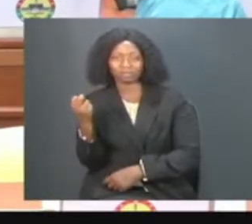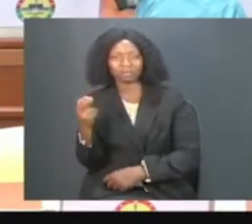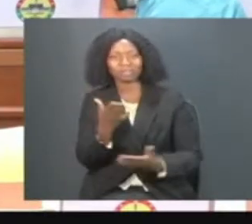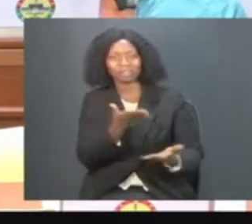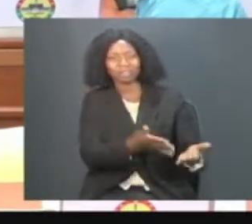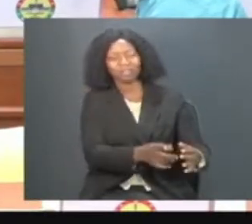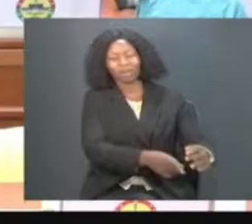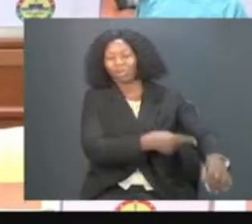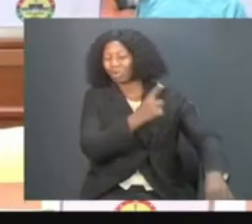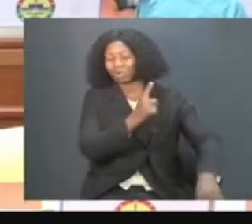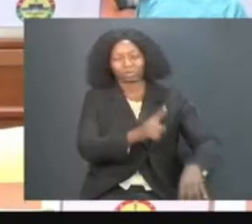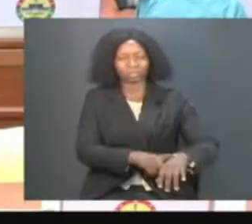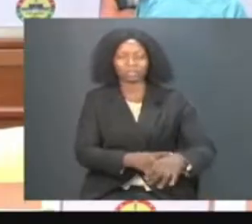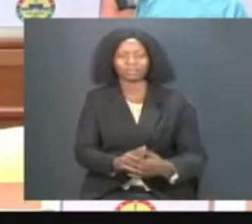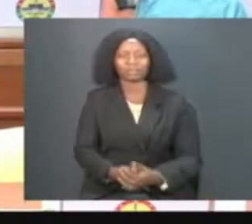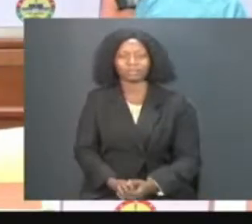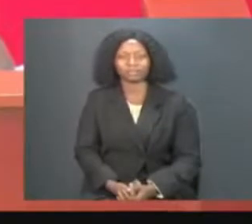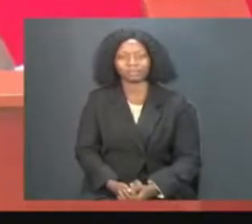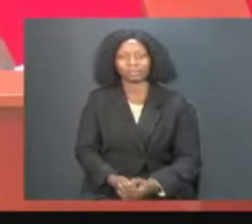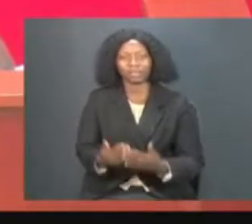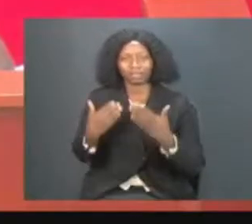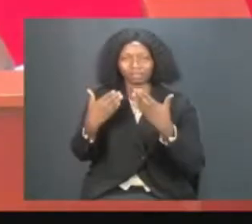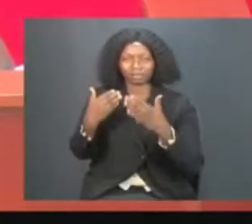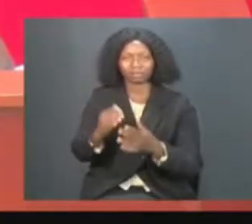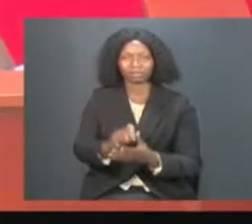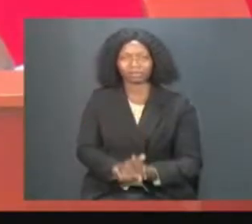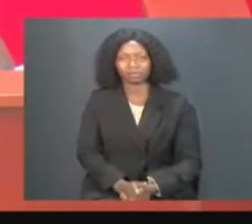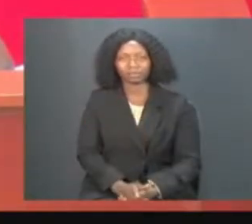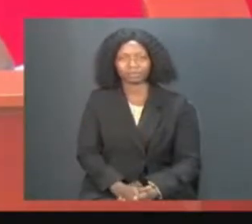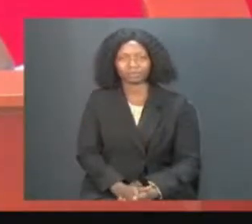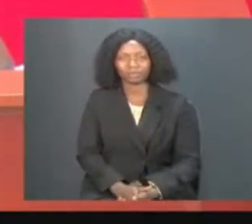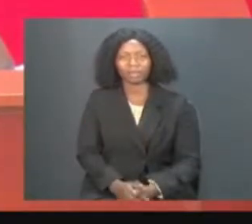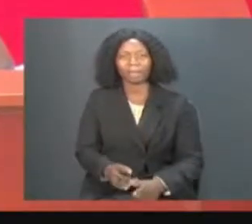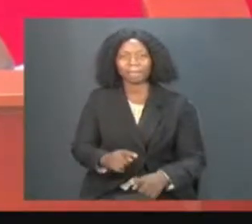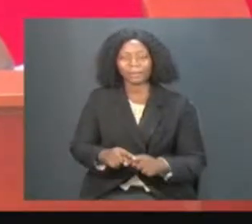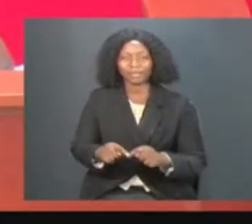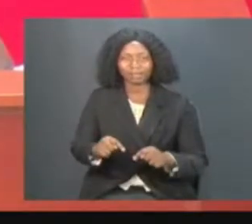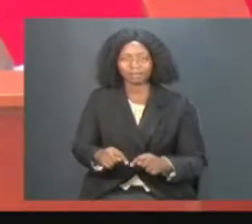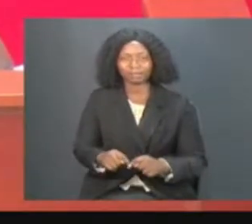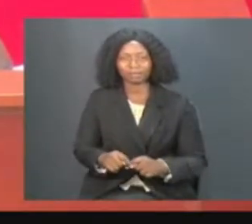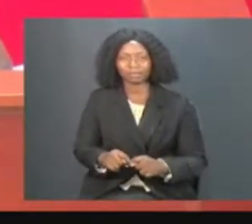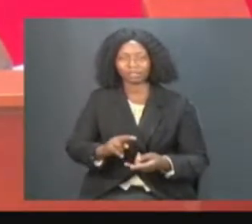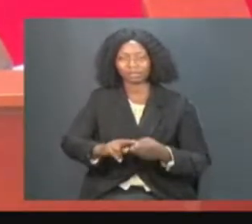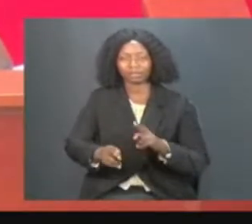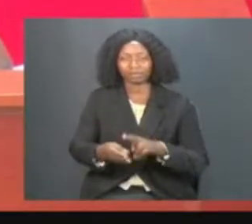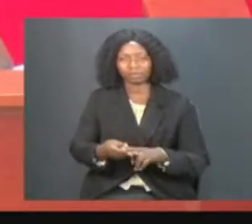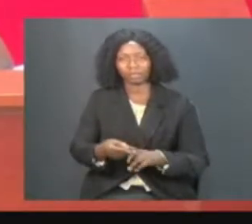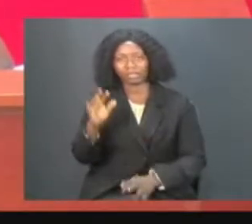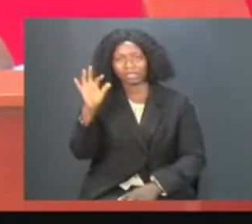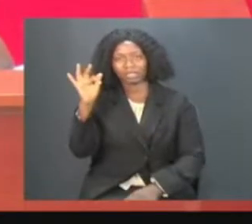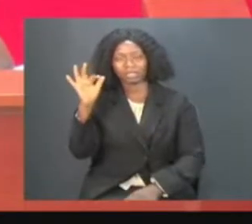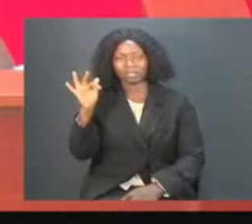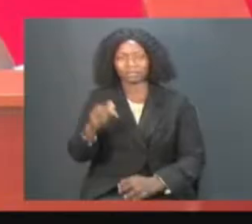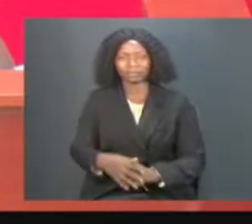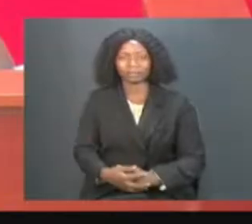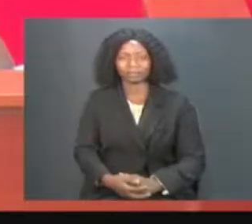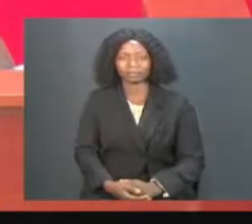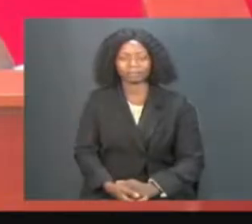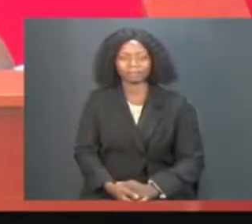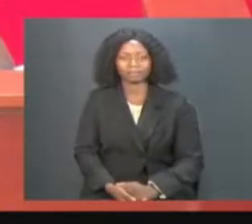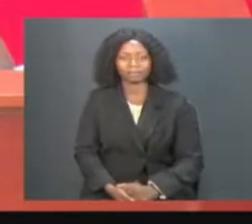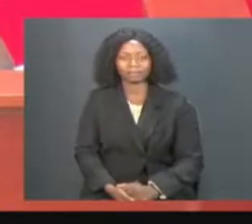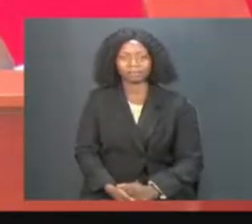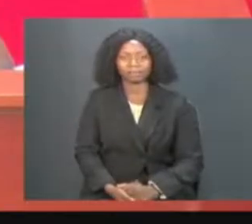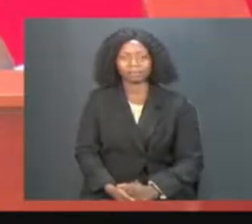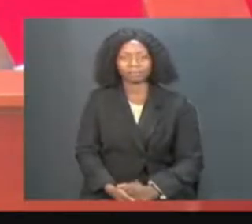time. Very well, that is a legitimate concern. But let's first of all take the item numbered 19.